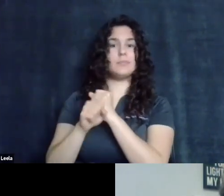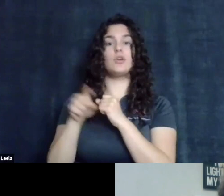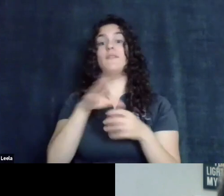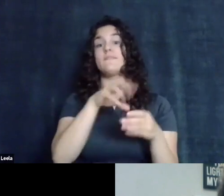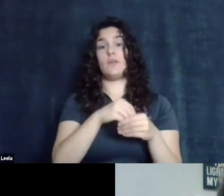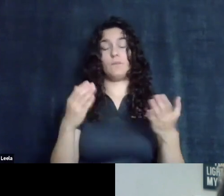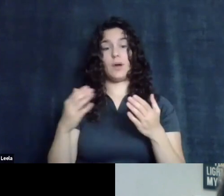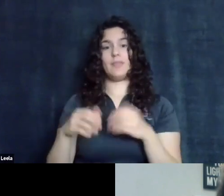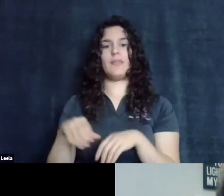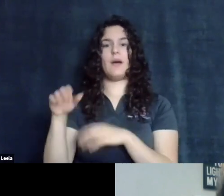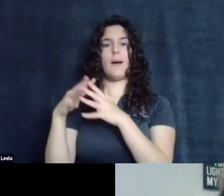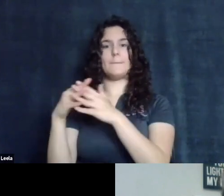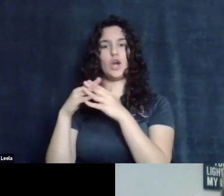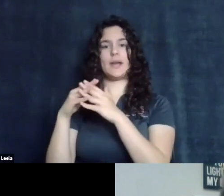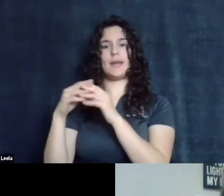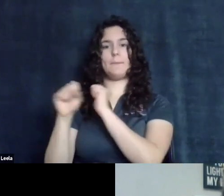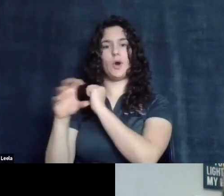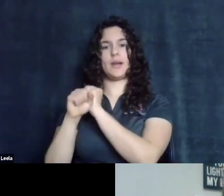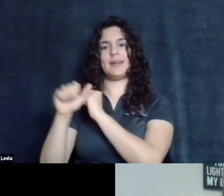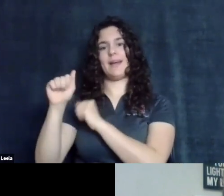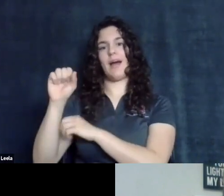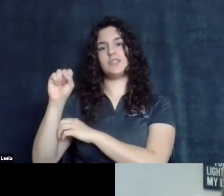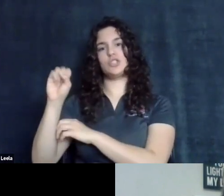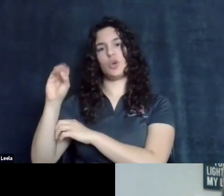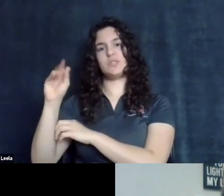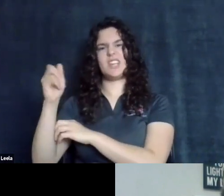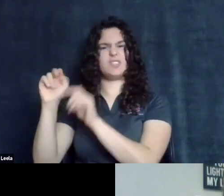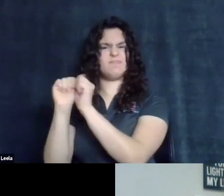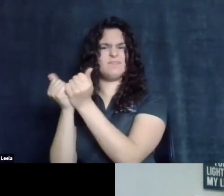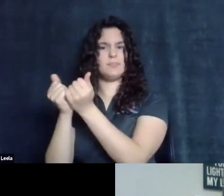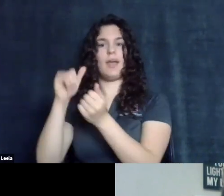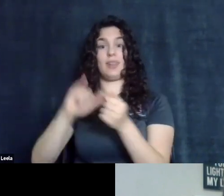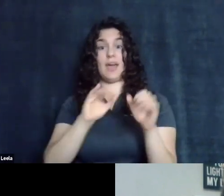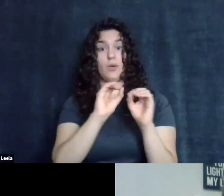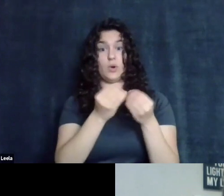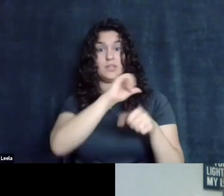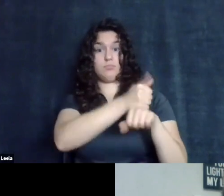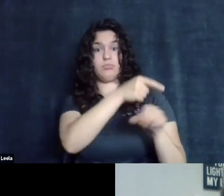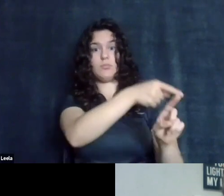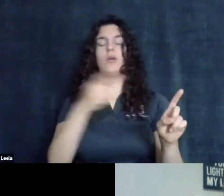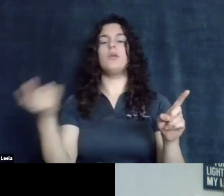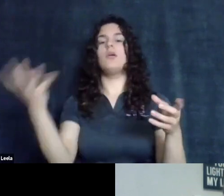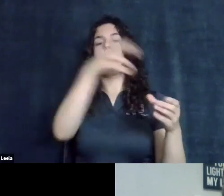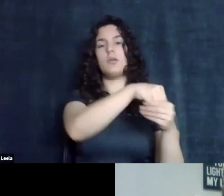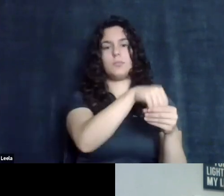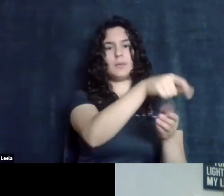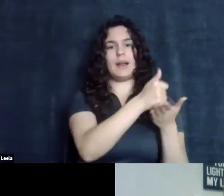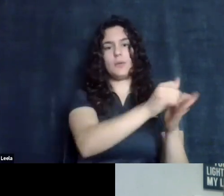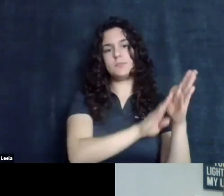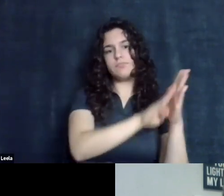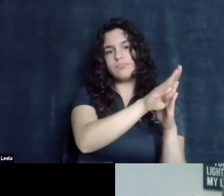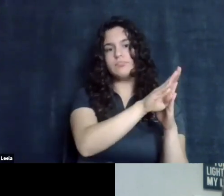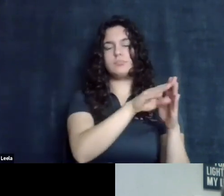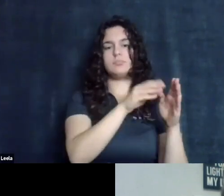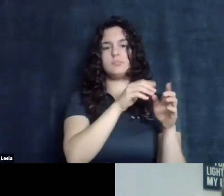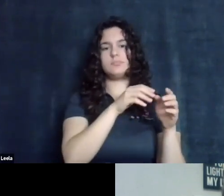one of our student organizations. And that organization is specifically for the growth of individuals within the business